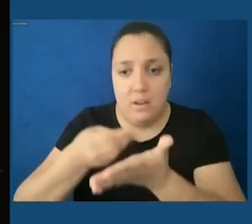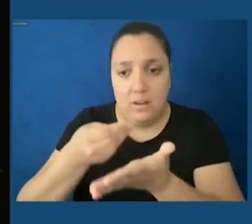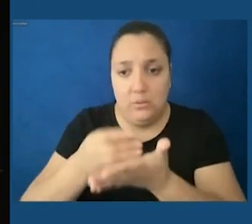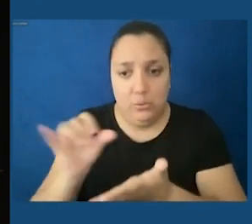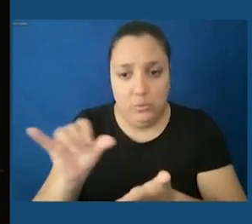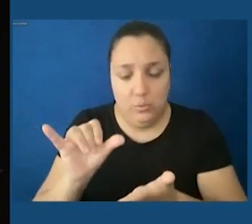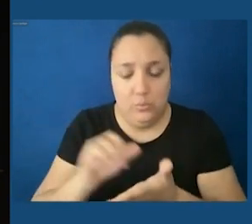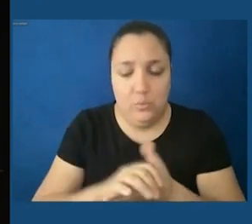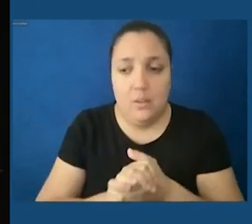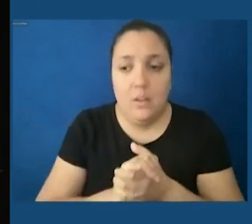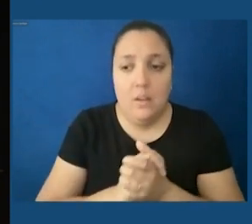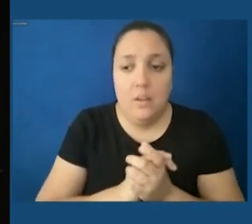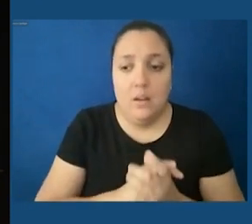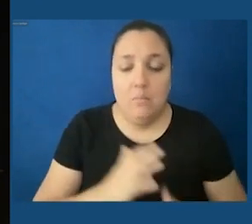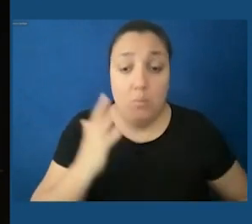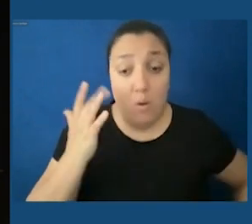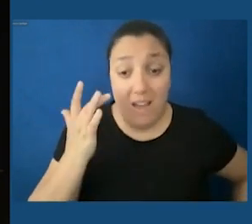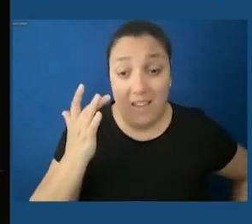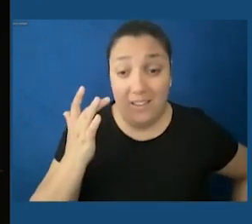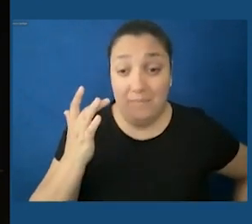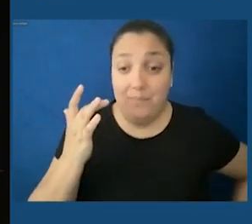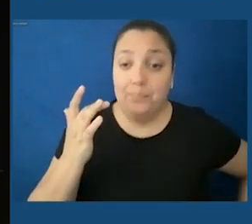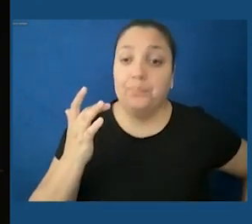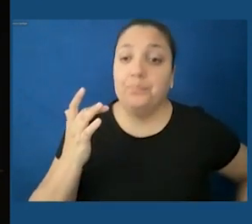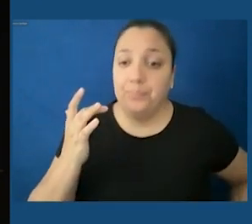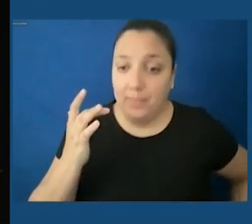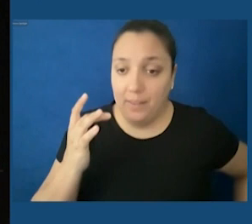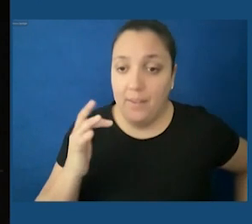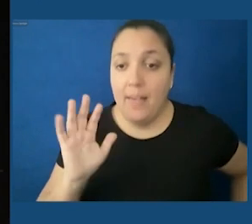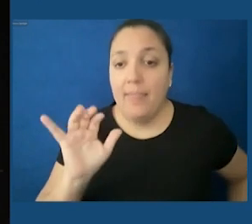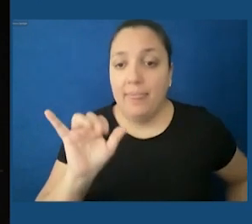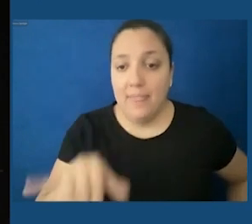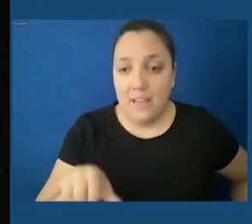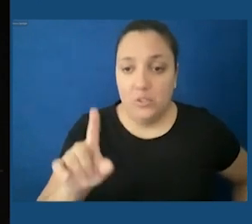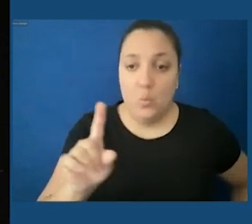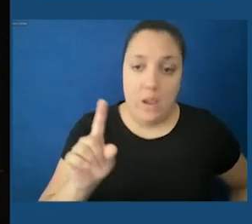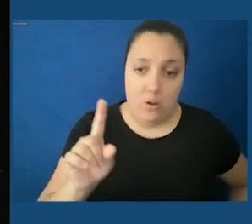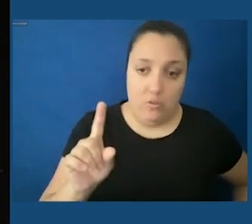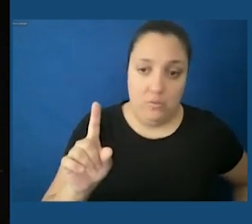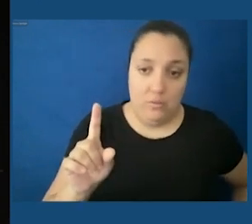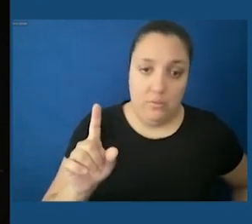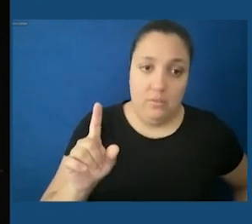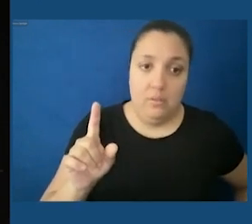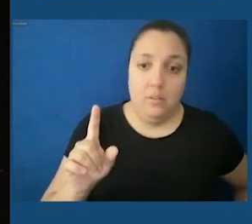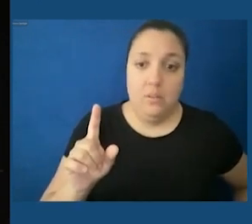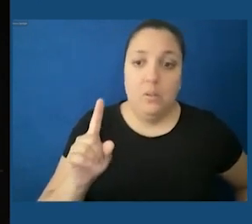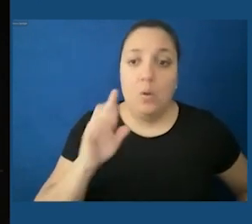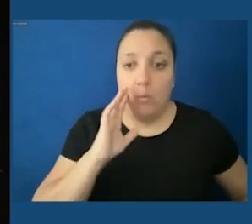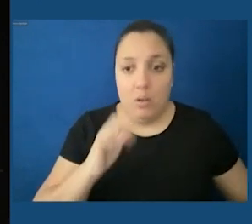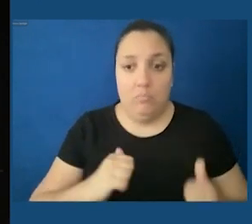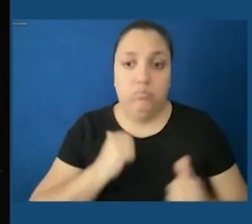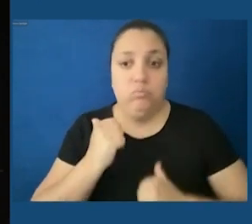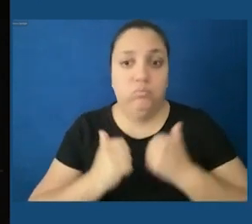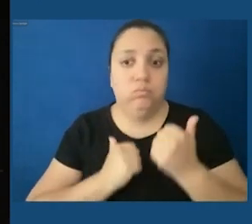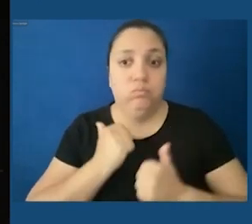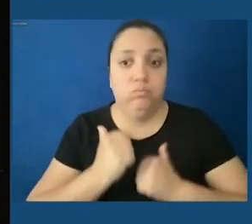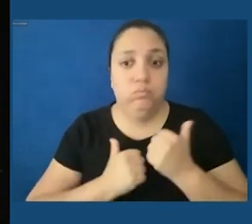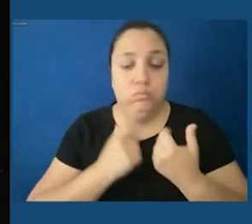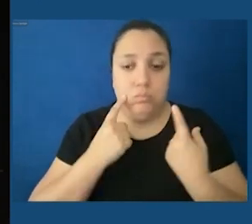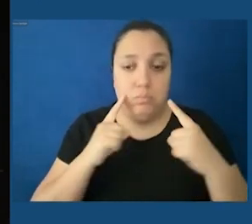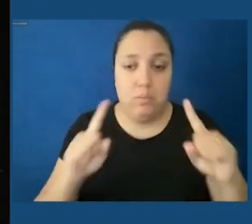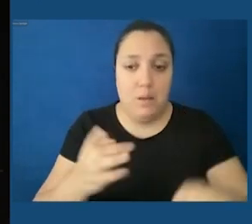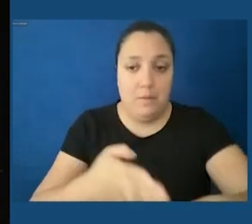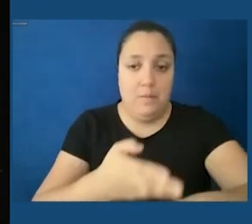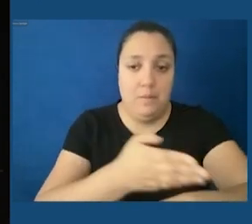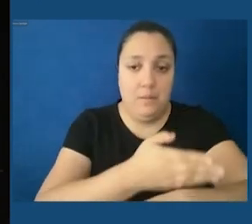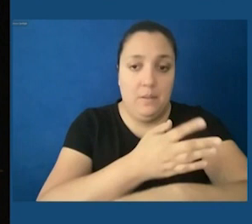Because really that's where we're going to make the greatest strides in what we believe is getting resources and